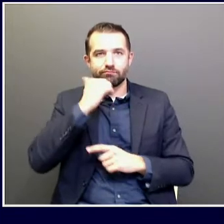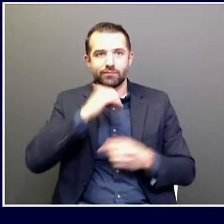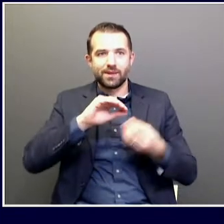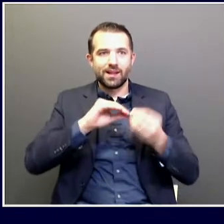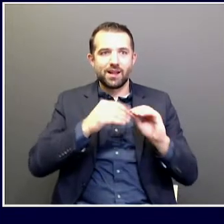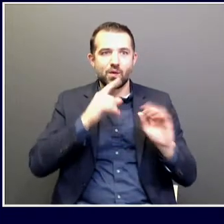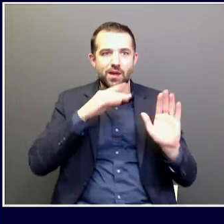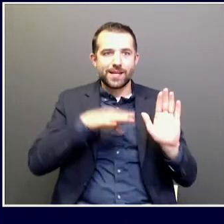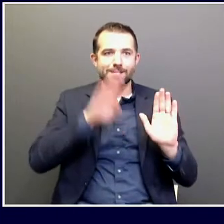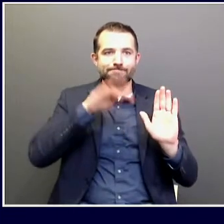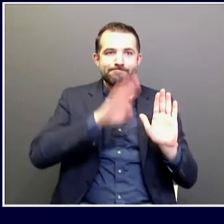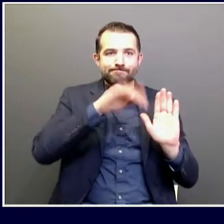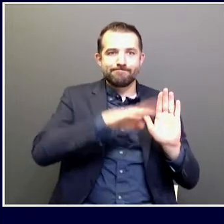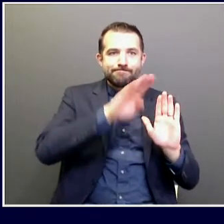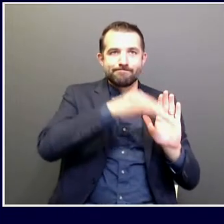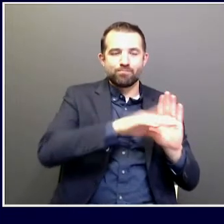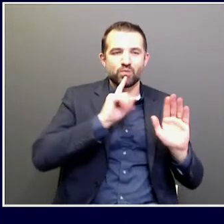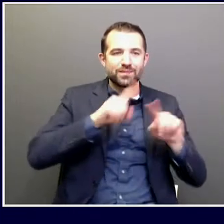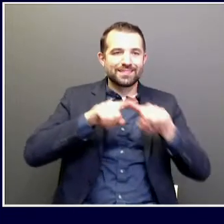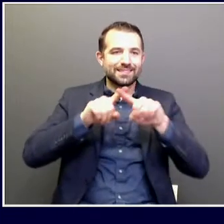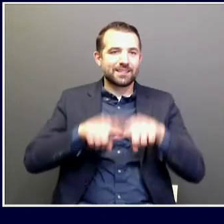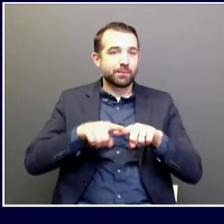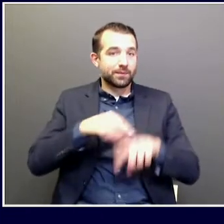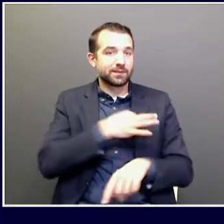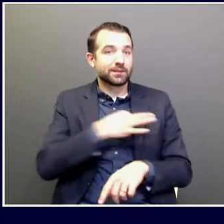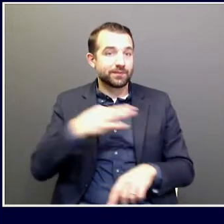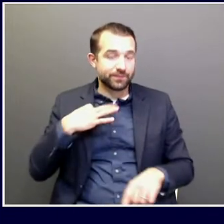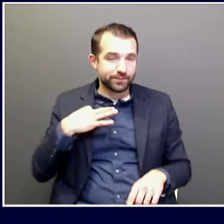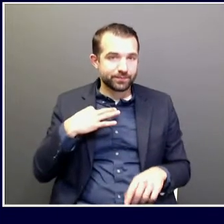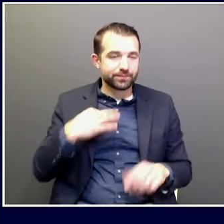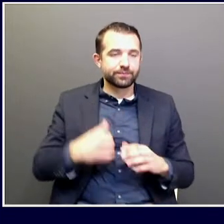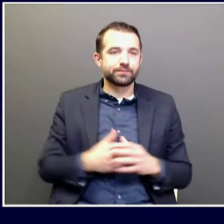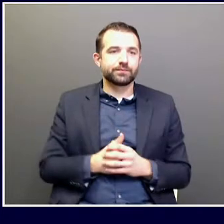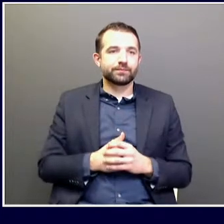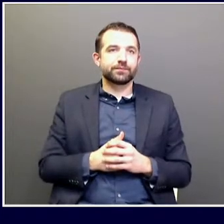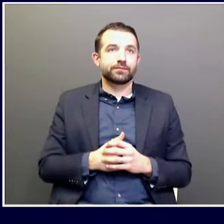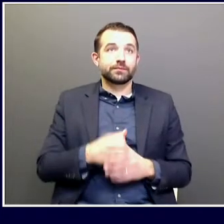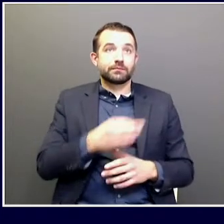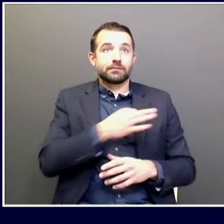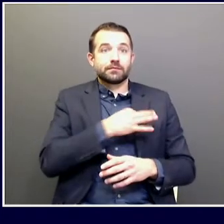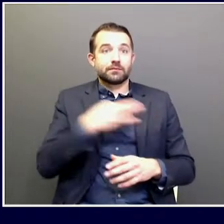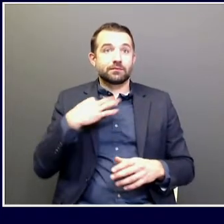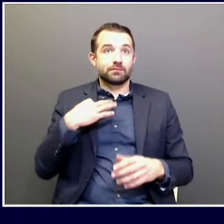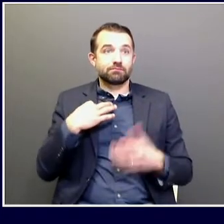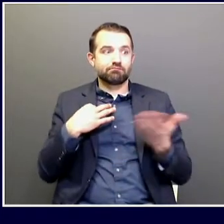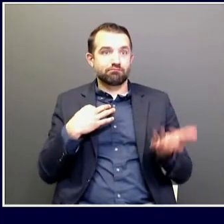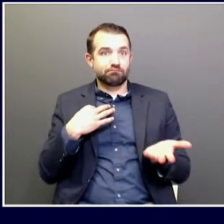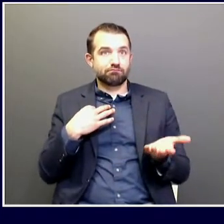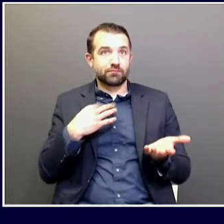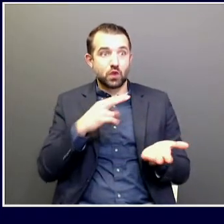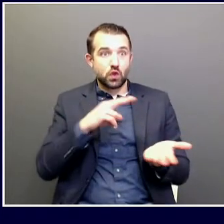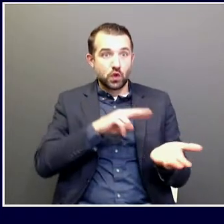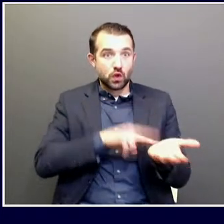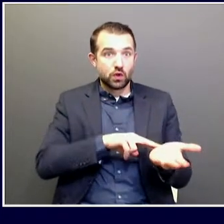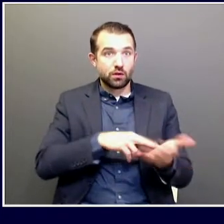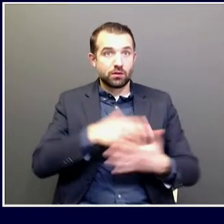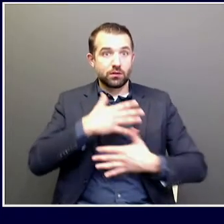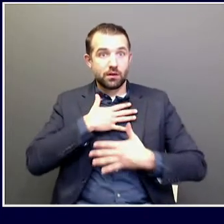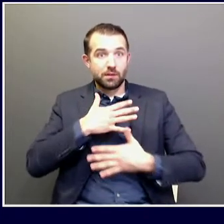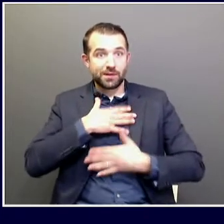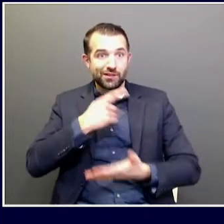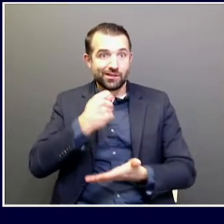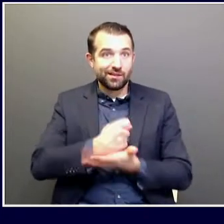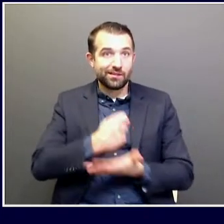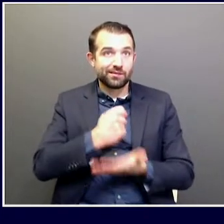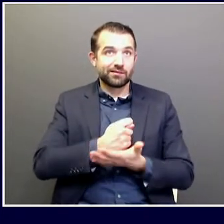driven by how many staff are available. And by staff, we mean not just nurses, but respiratory therapists, environmental